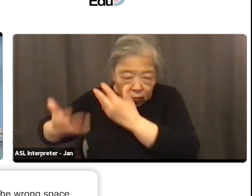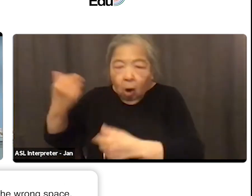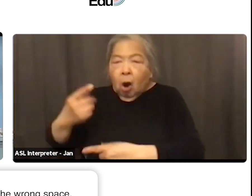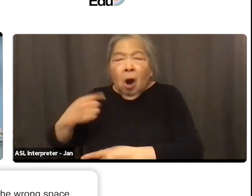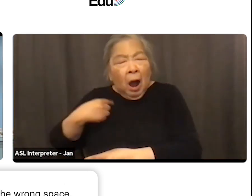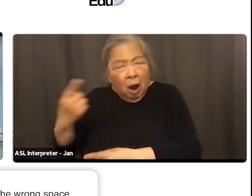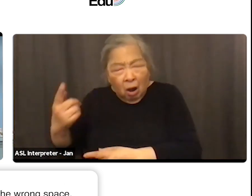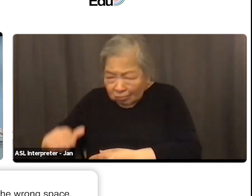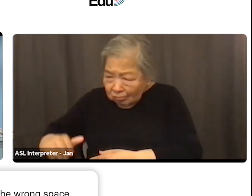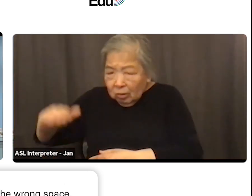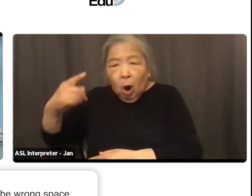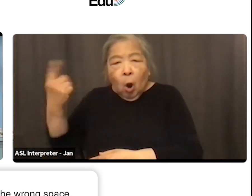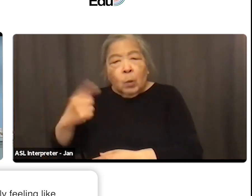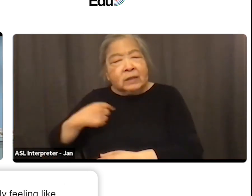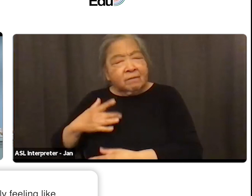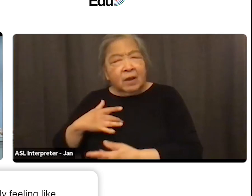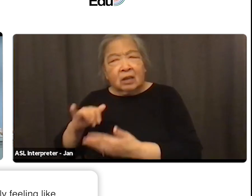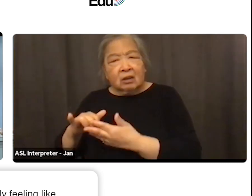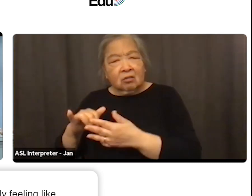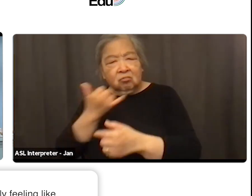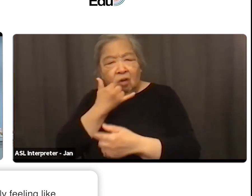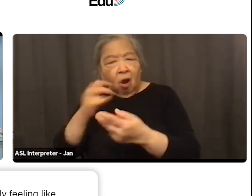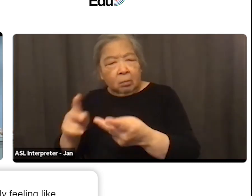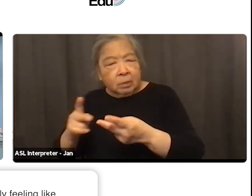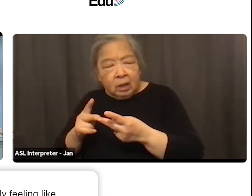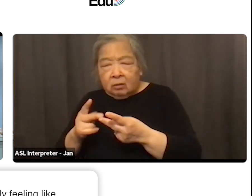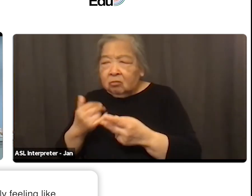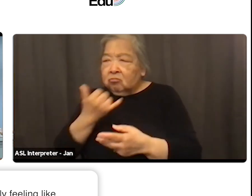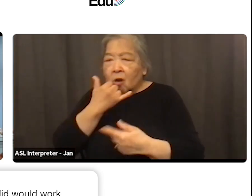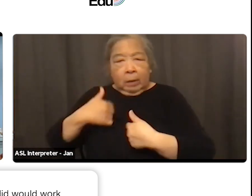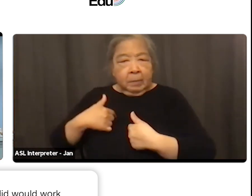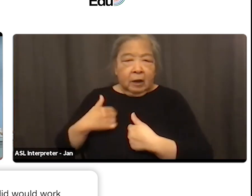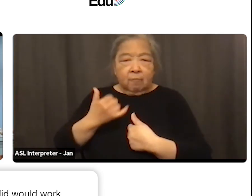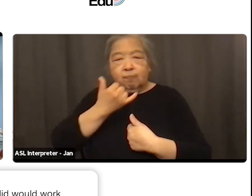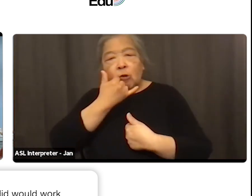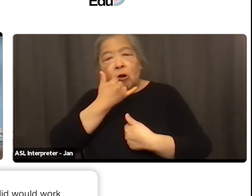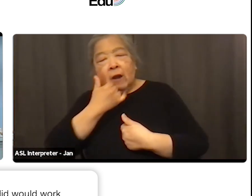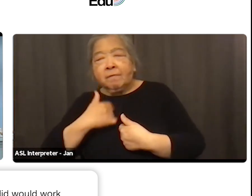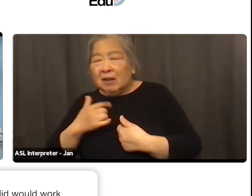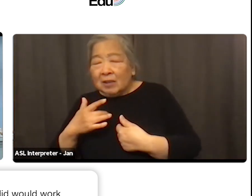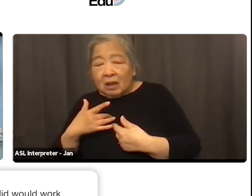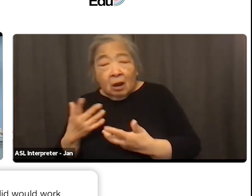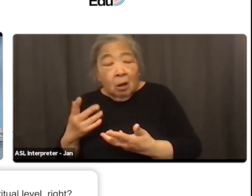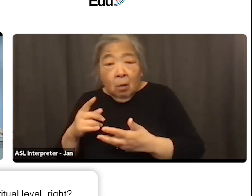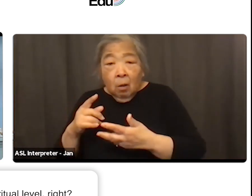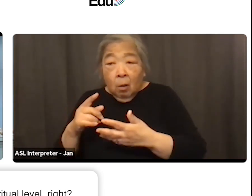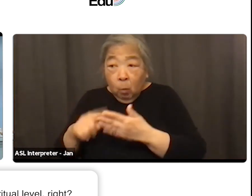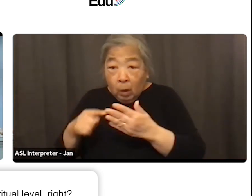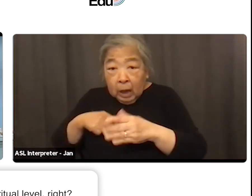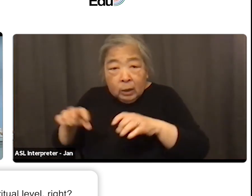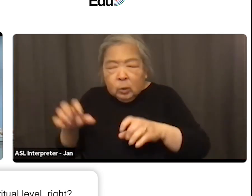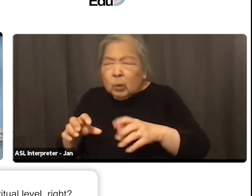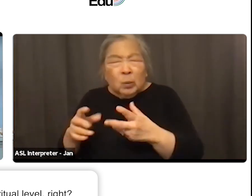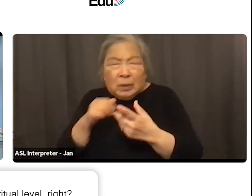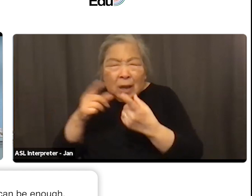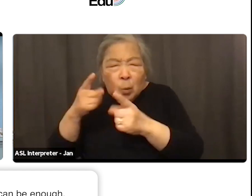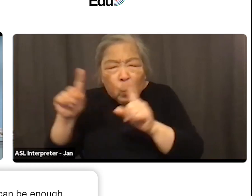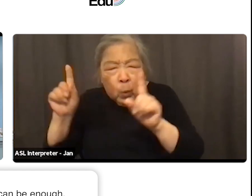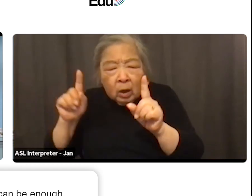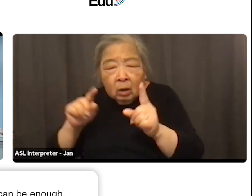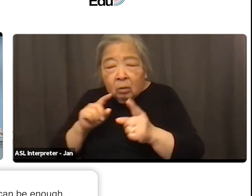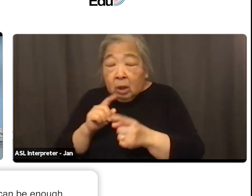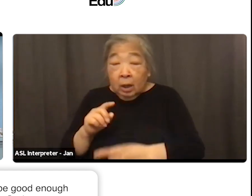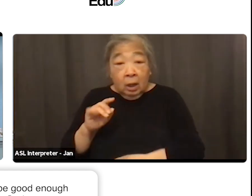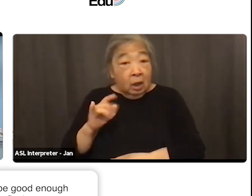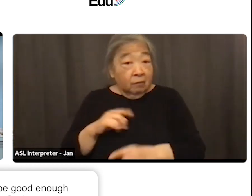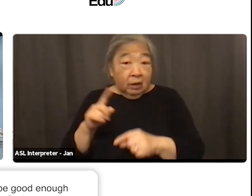feeling like I was in the wrong space, constantly feeling like nothing I did would work on a real spiritual level, right? Like, if you